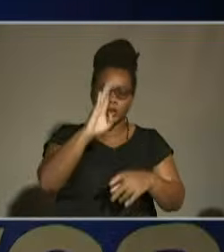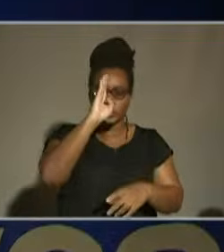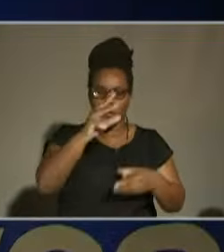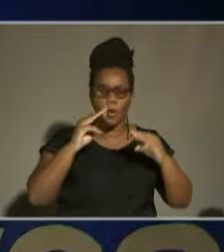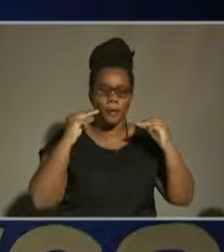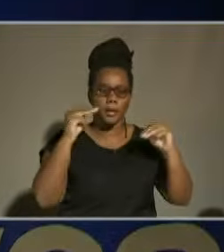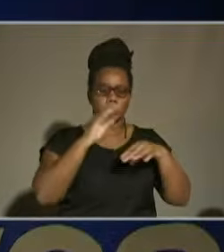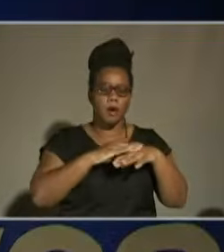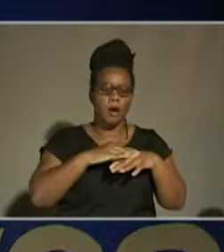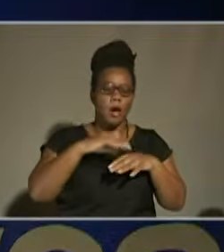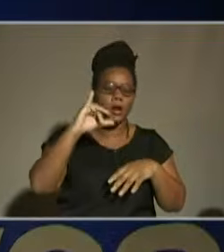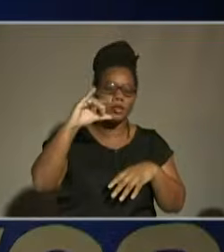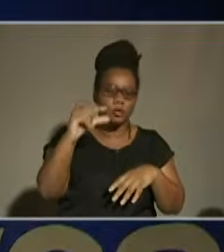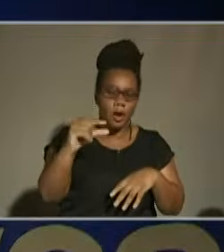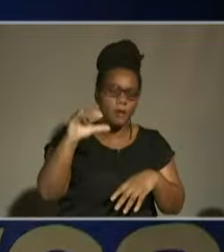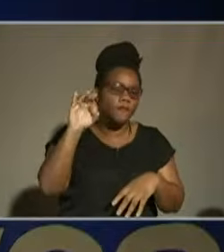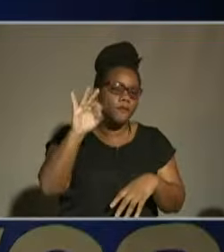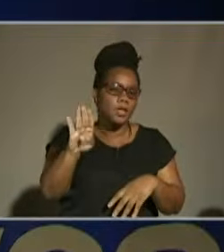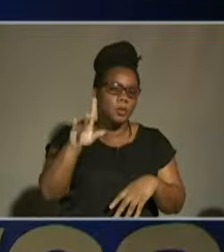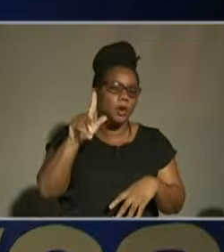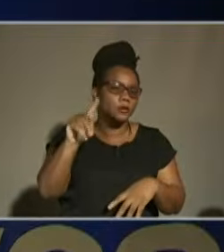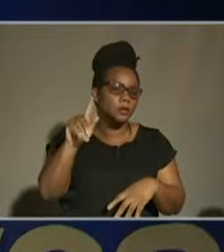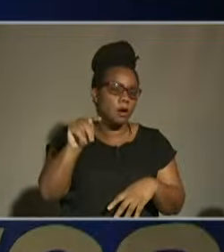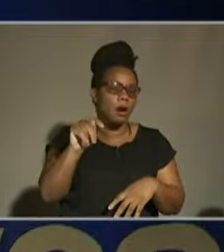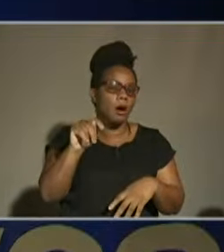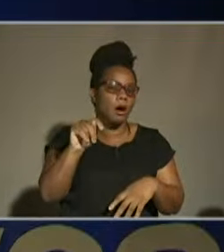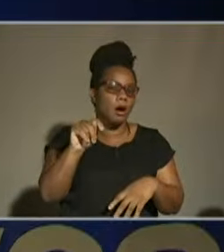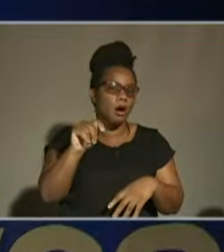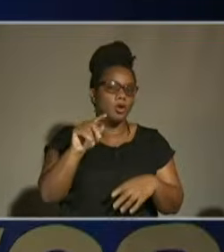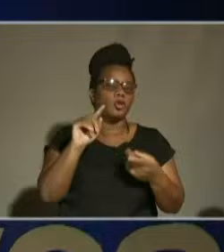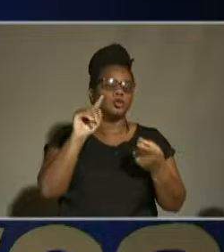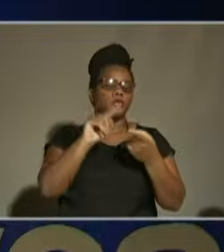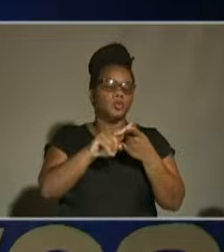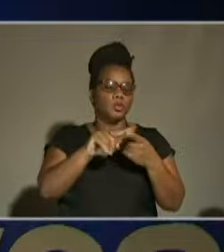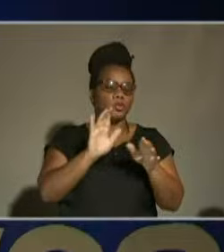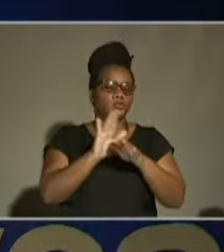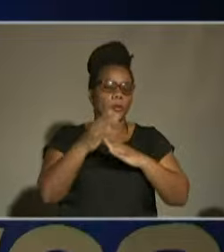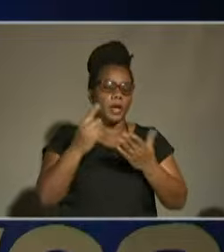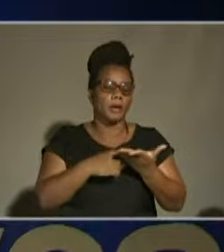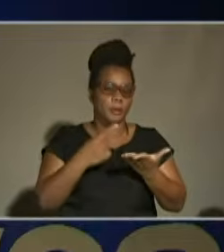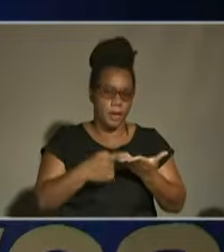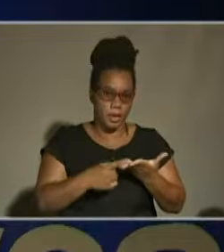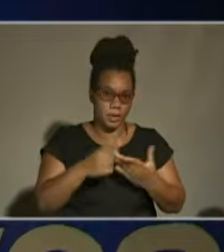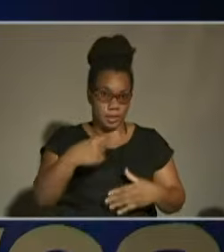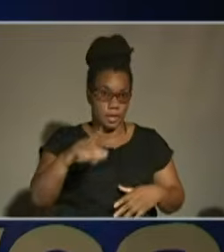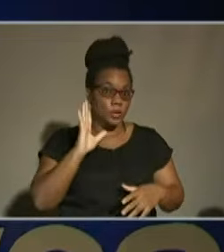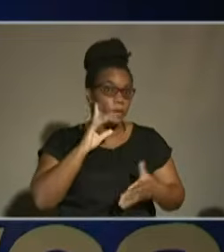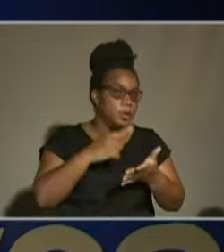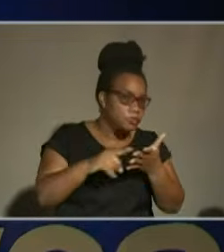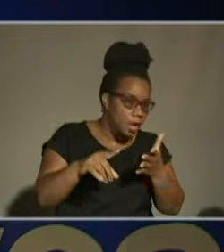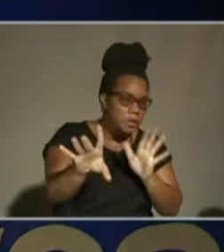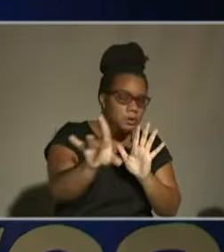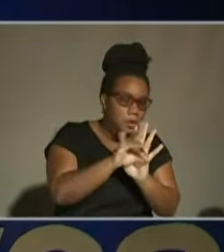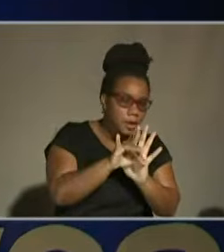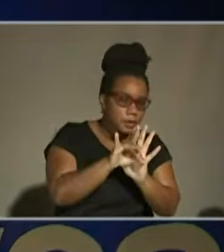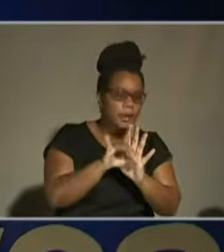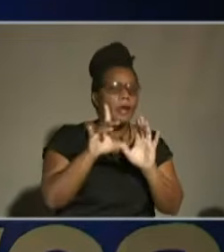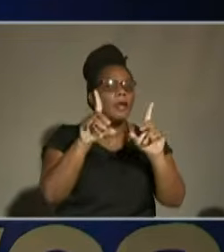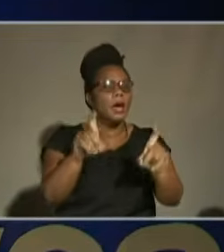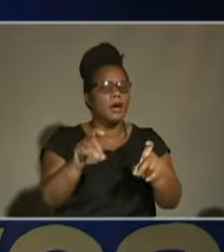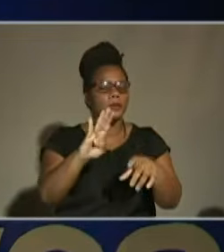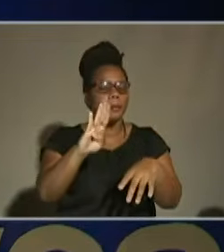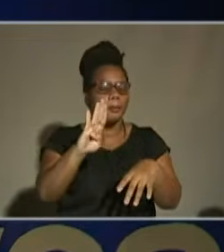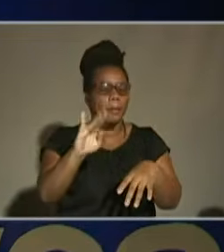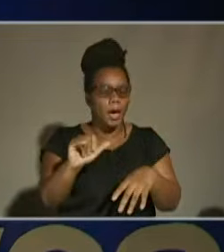on Instagram, Facebook, and TikTok to Jamaica Debates. These will be checked, selected, and asked by